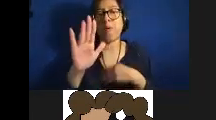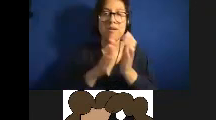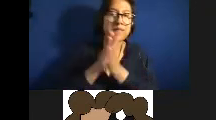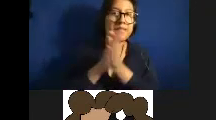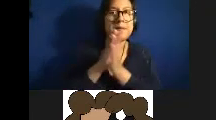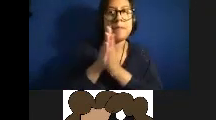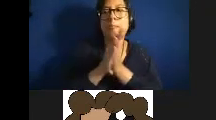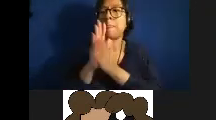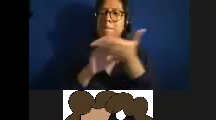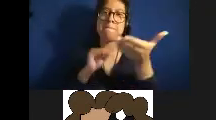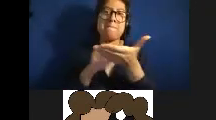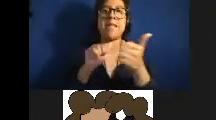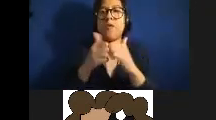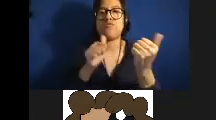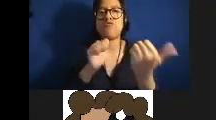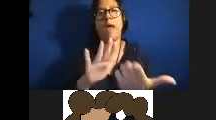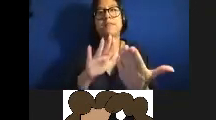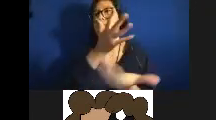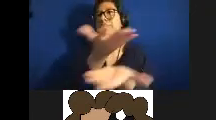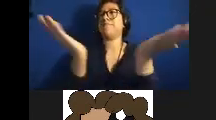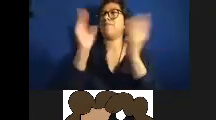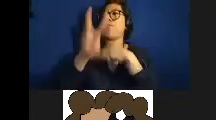to address these issues in the world.